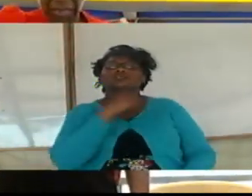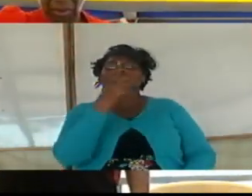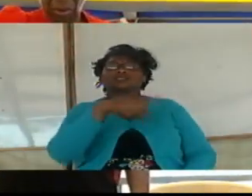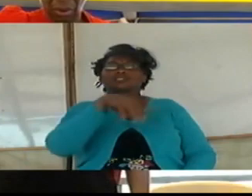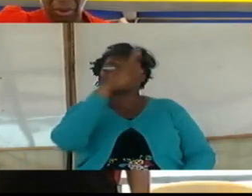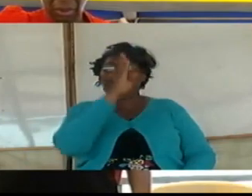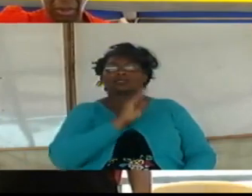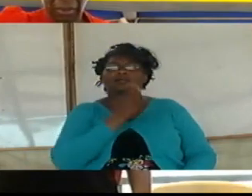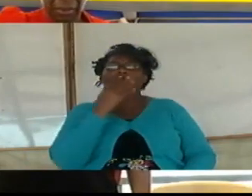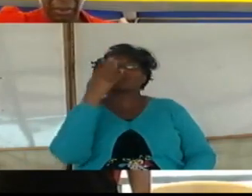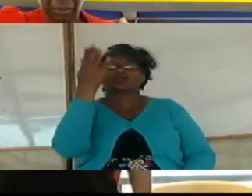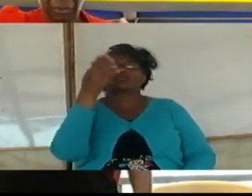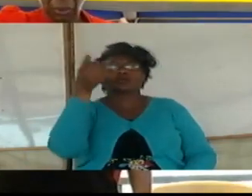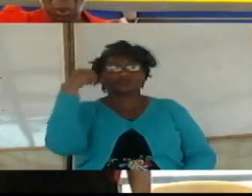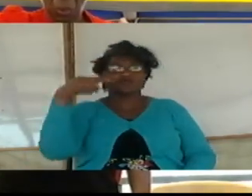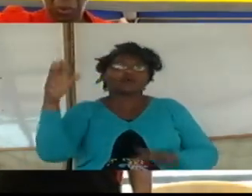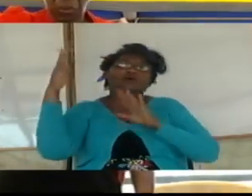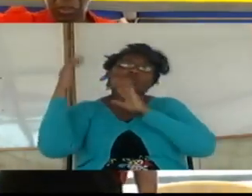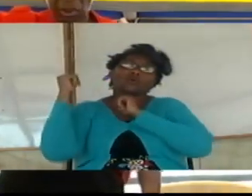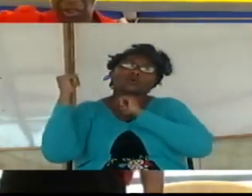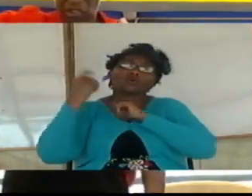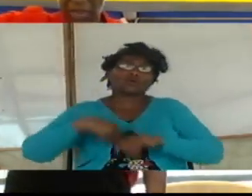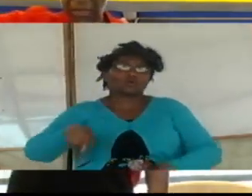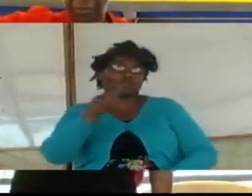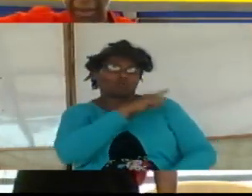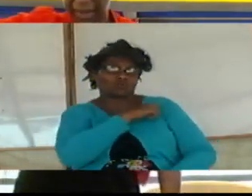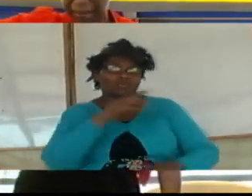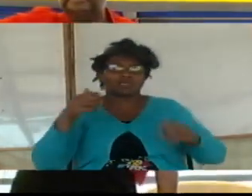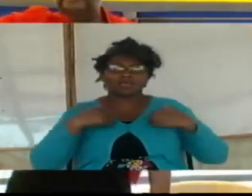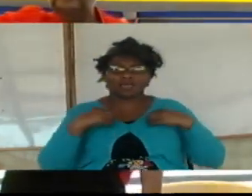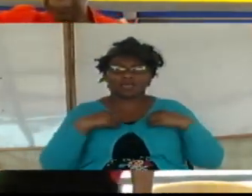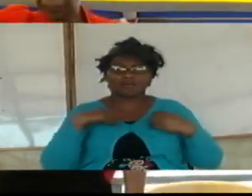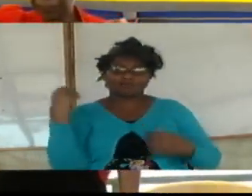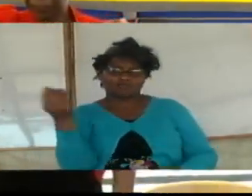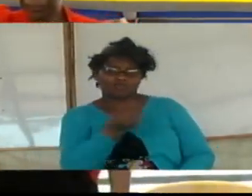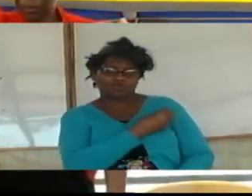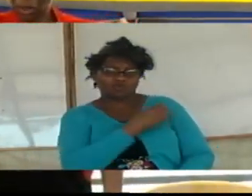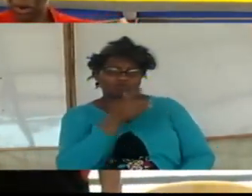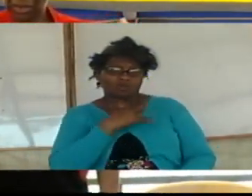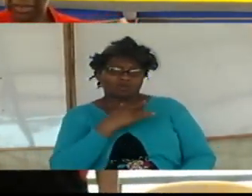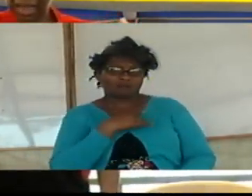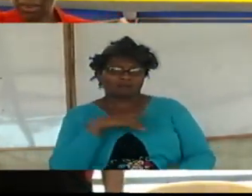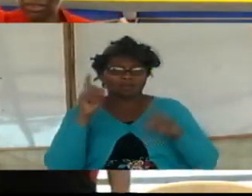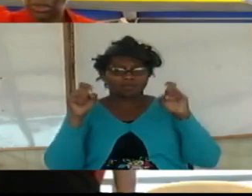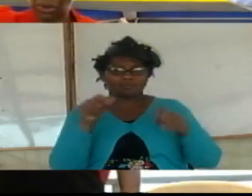Thank you for the hope that we have. Our heart is not failing us for fear,